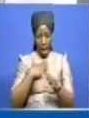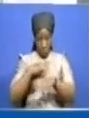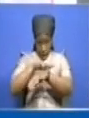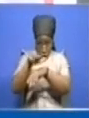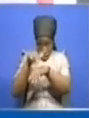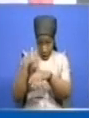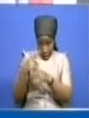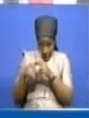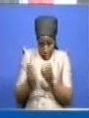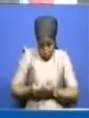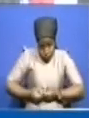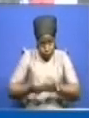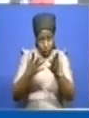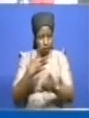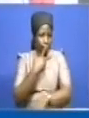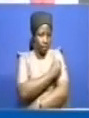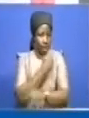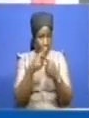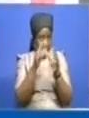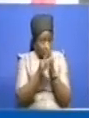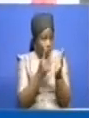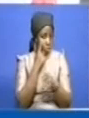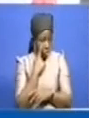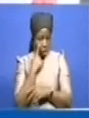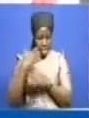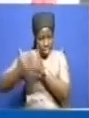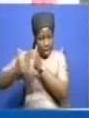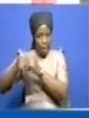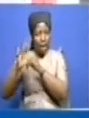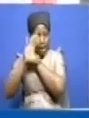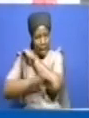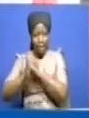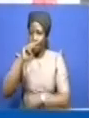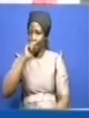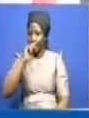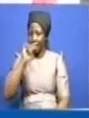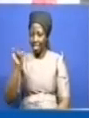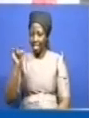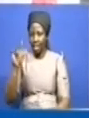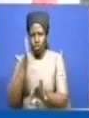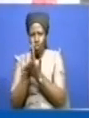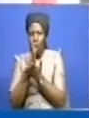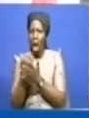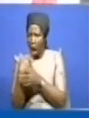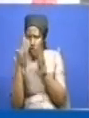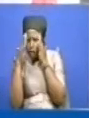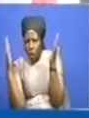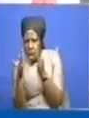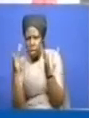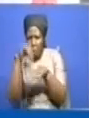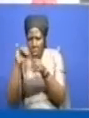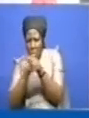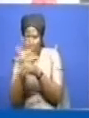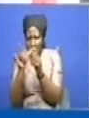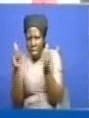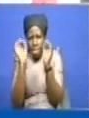la Tanzania ambalo ni jirani yetu, hawajatilia mkazo sana maswala ya corona. Je, ni vipi ambavyo tahakikishia